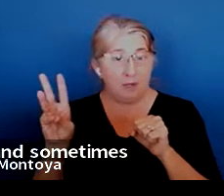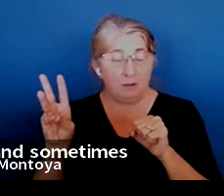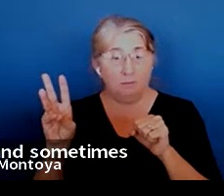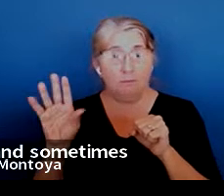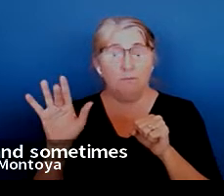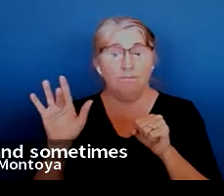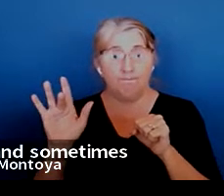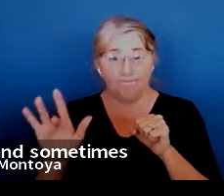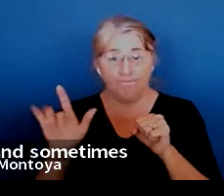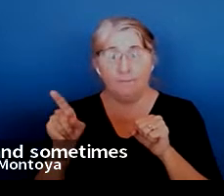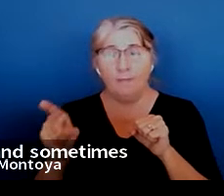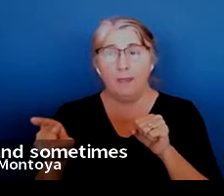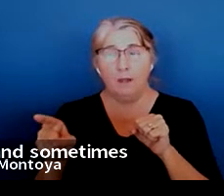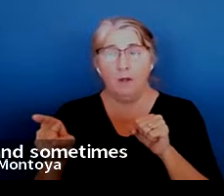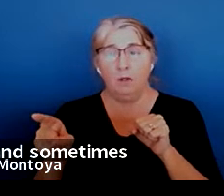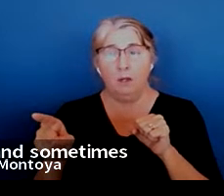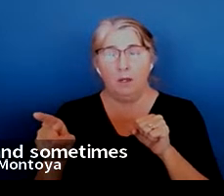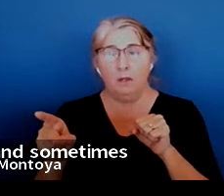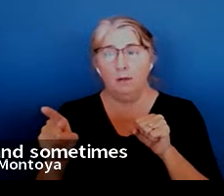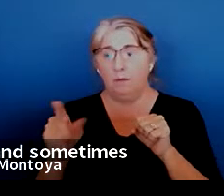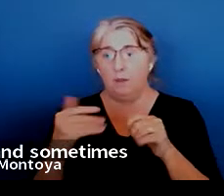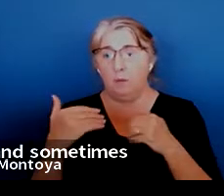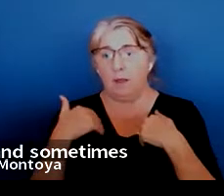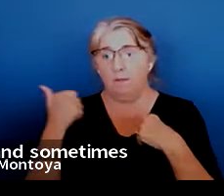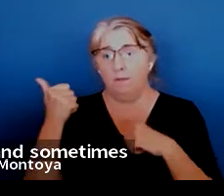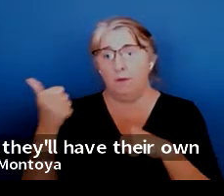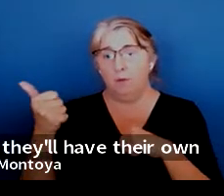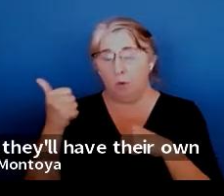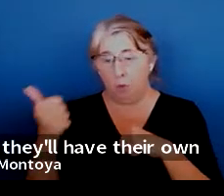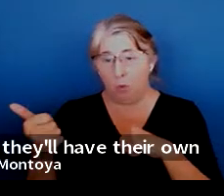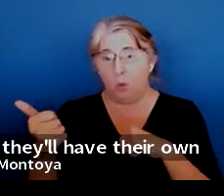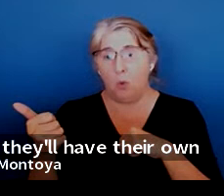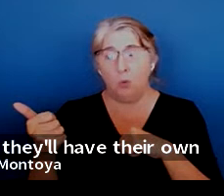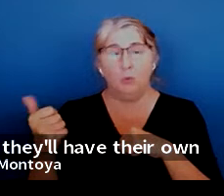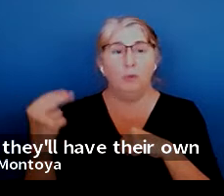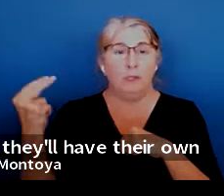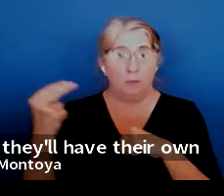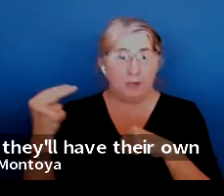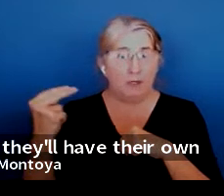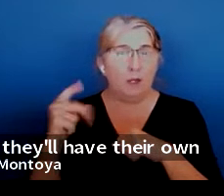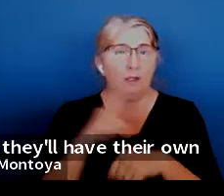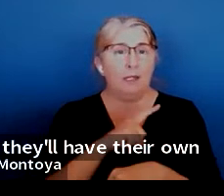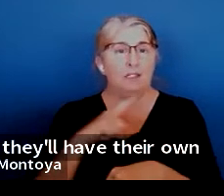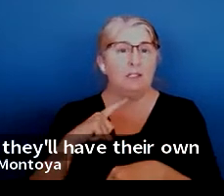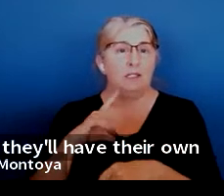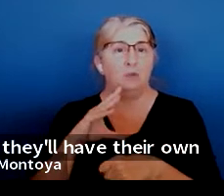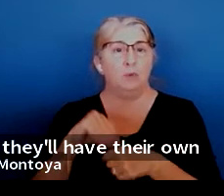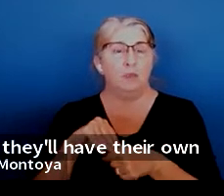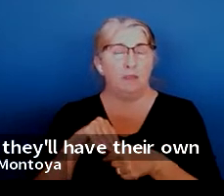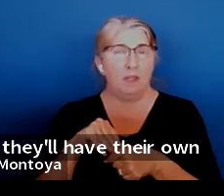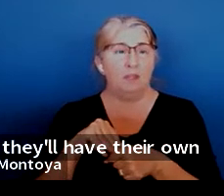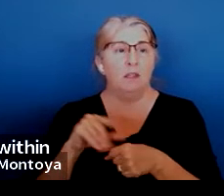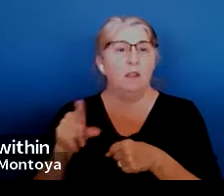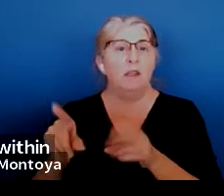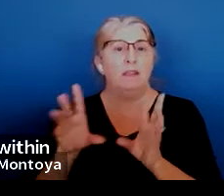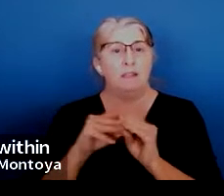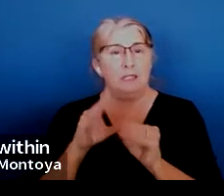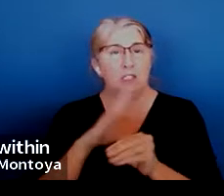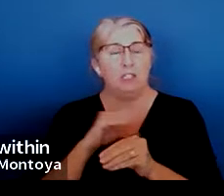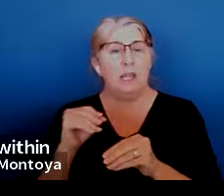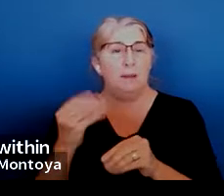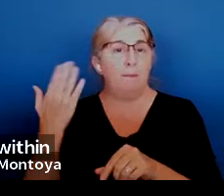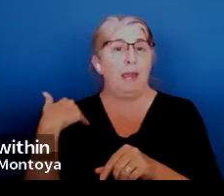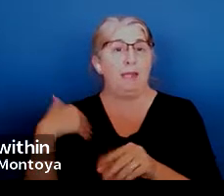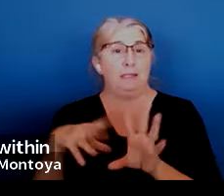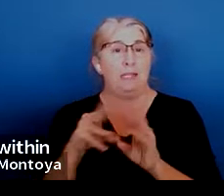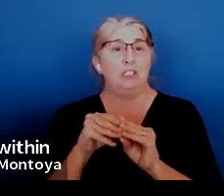have their own record on legislation within the session and past